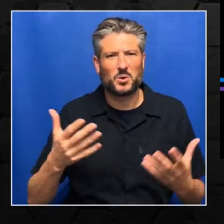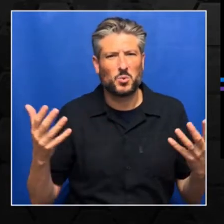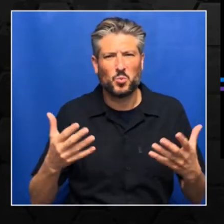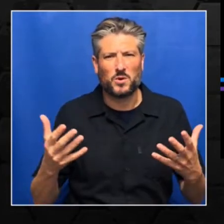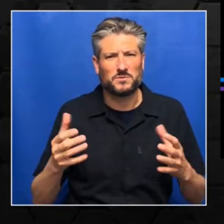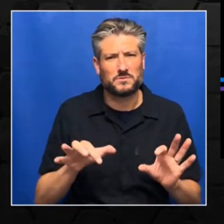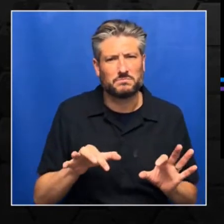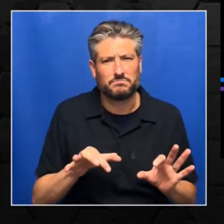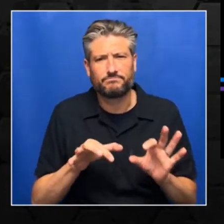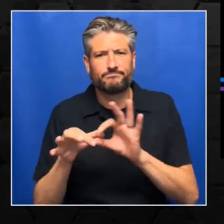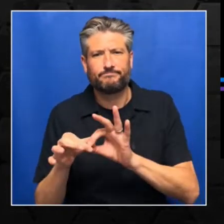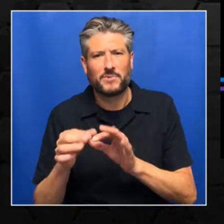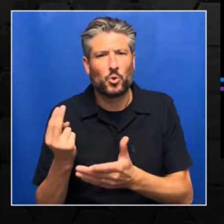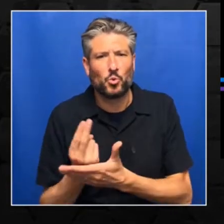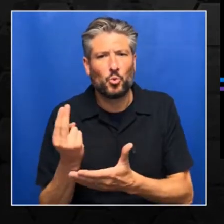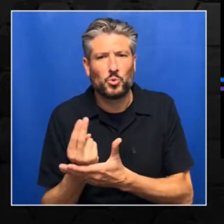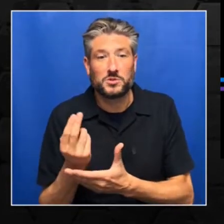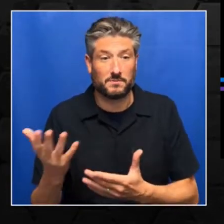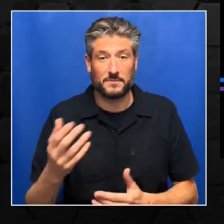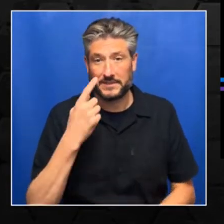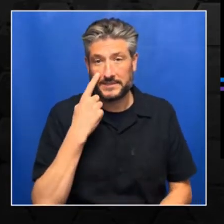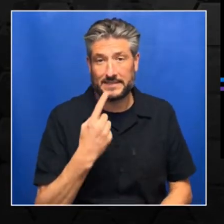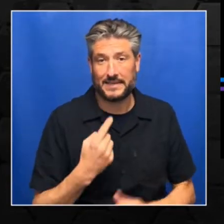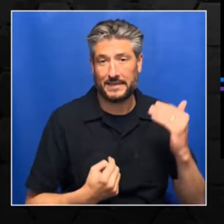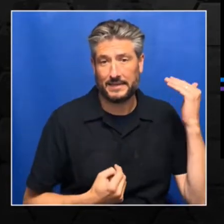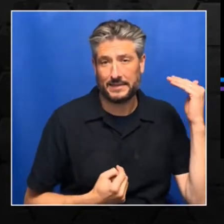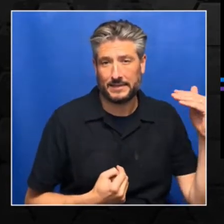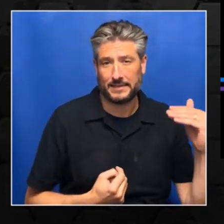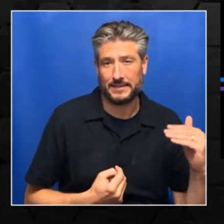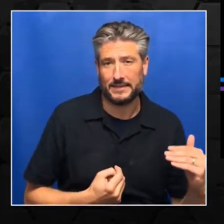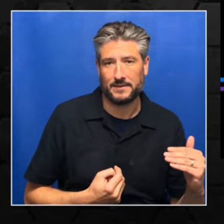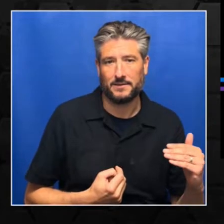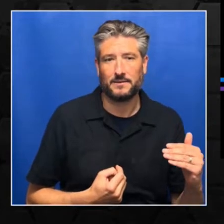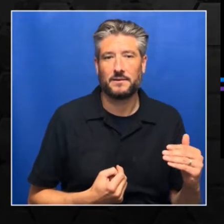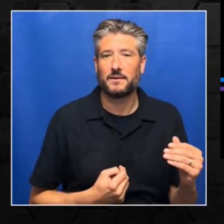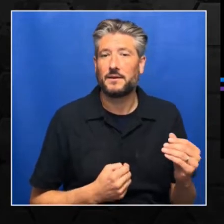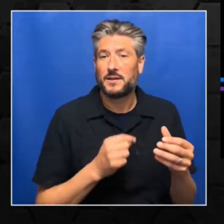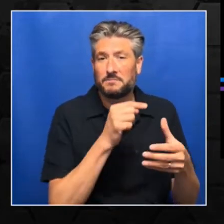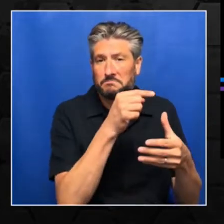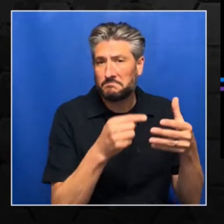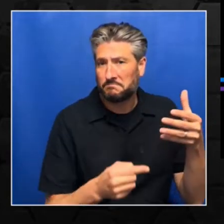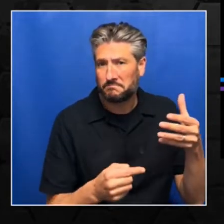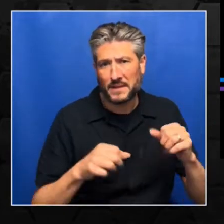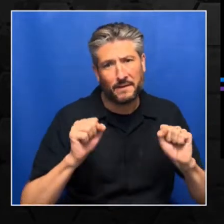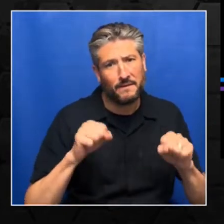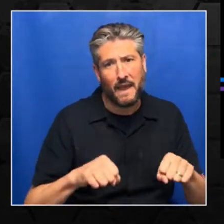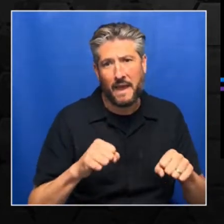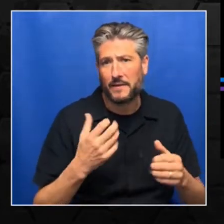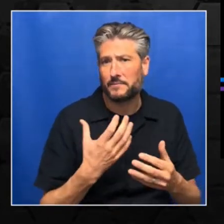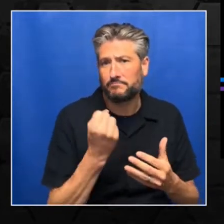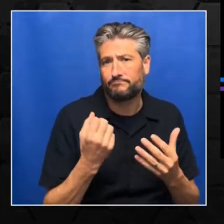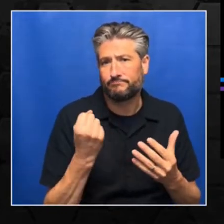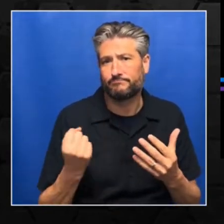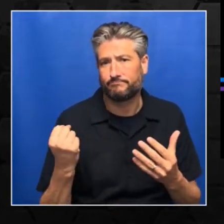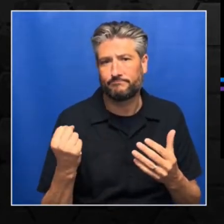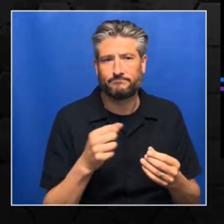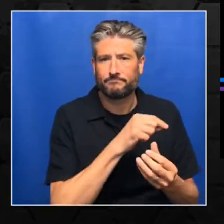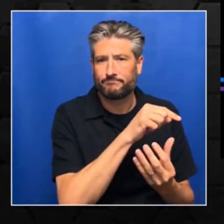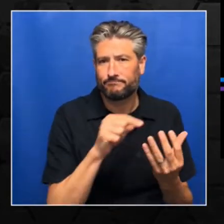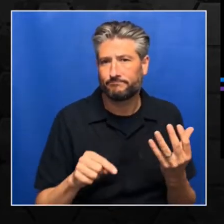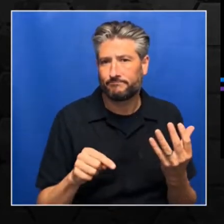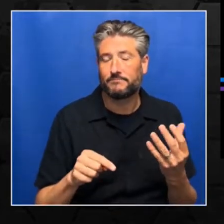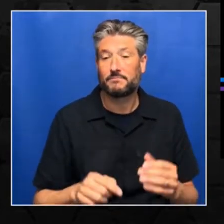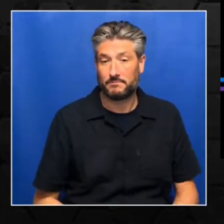classification, regression, anomaly detection, recommendation, time series, and image classification. So those are the types